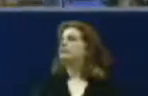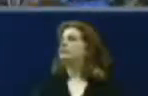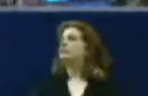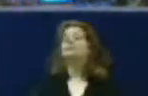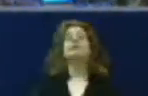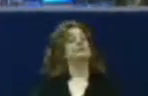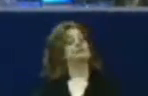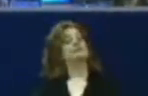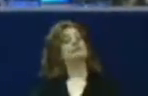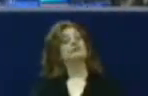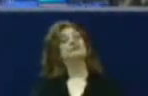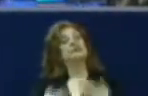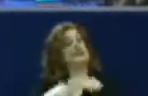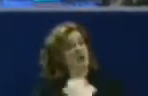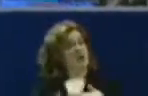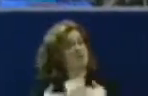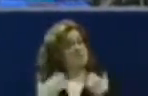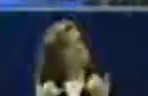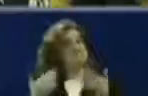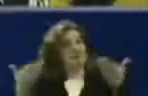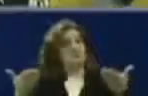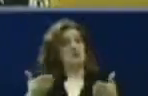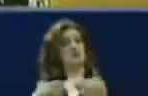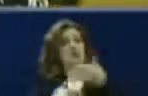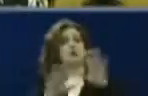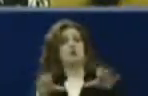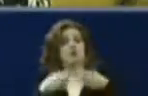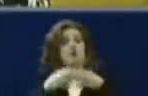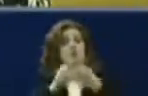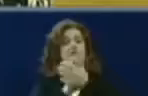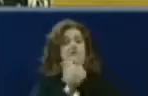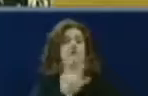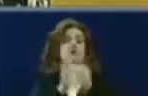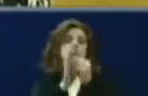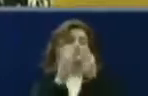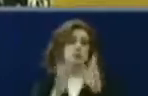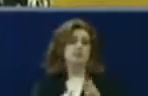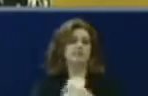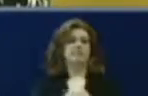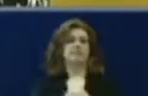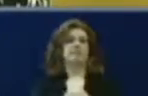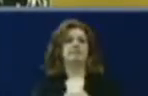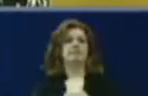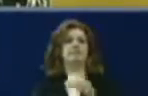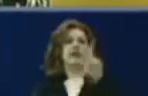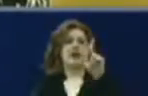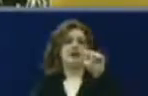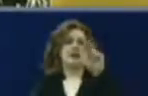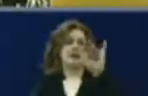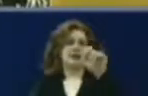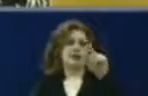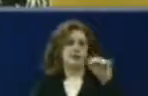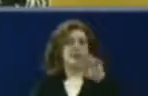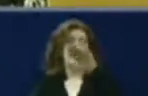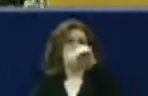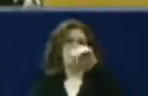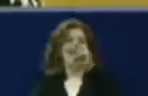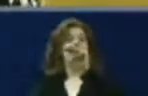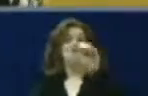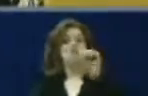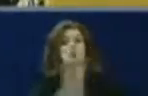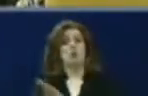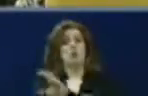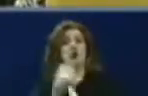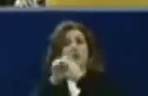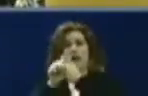It is our pleasure to introduce our next group of talented students, the Camera Middle School Choir, under the direction of